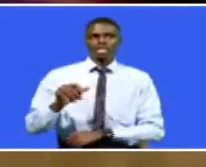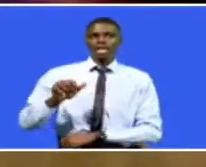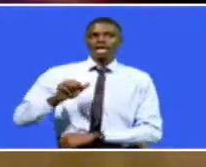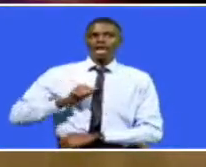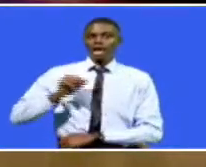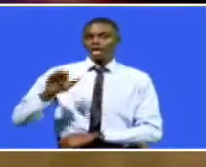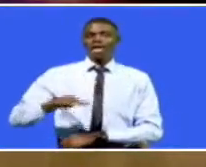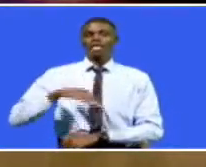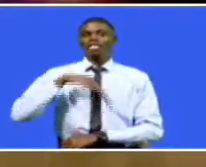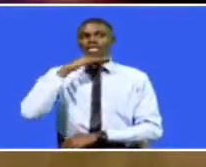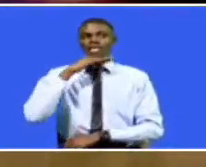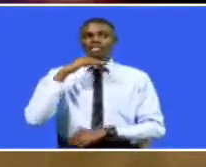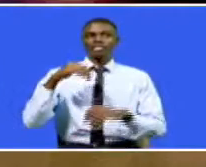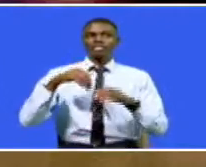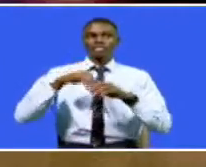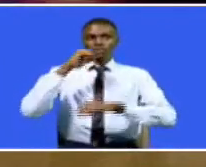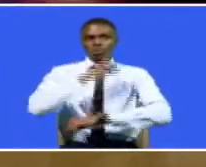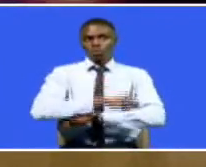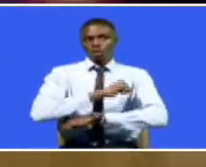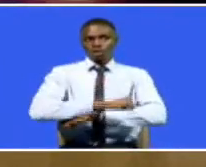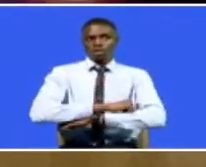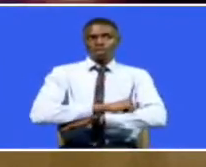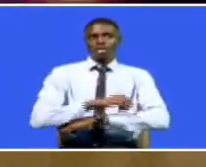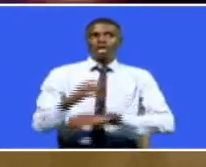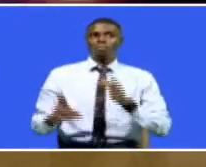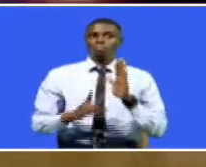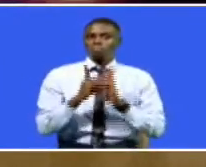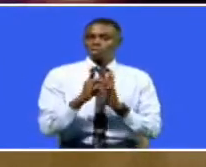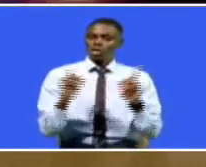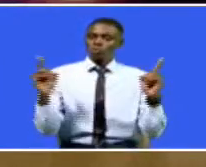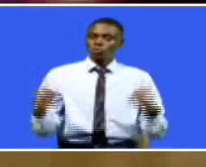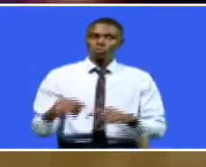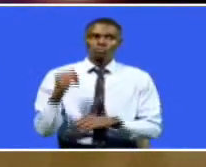while in school. The minor is said to have developed a short illness that led to her death.